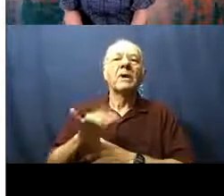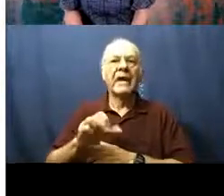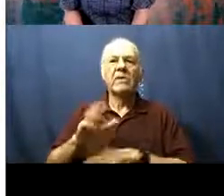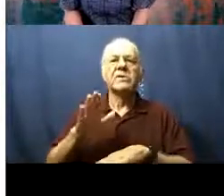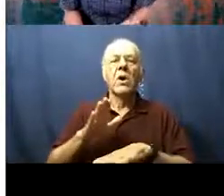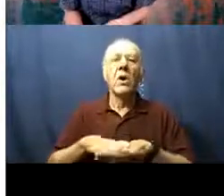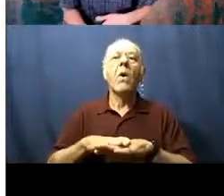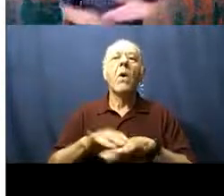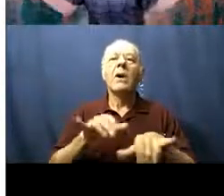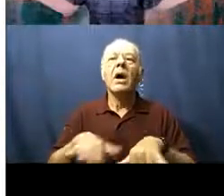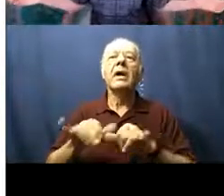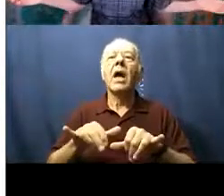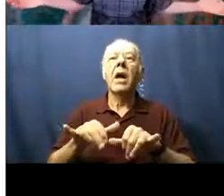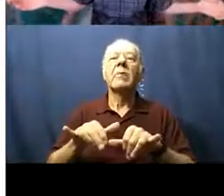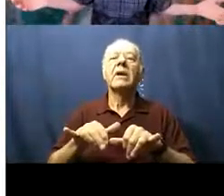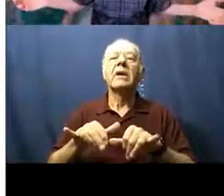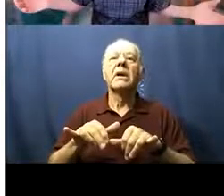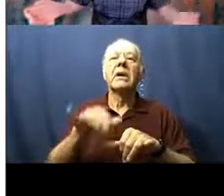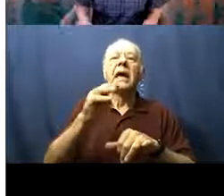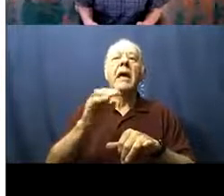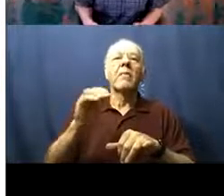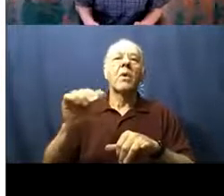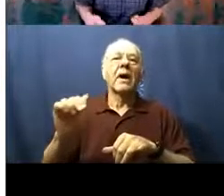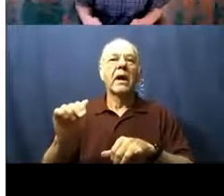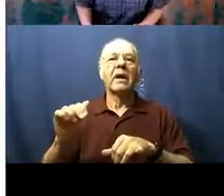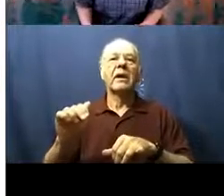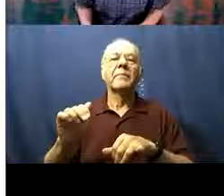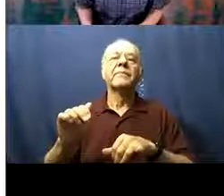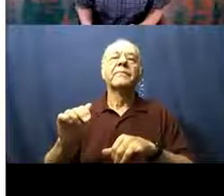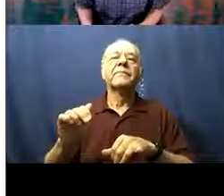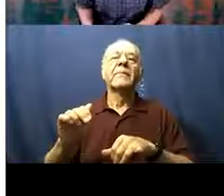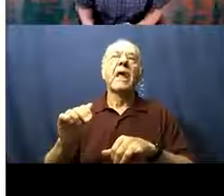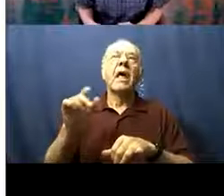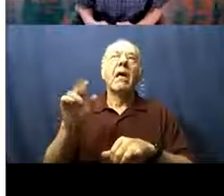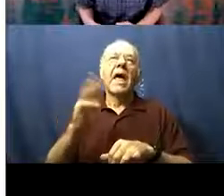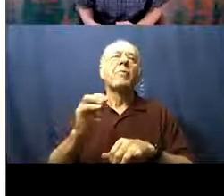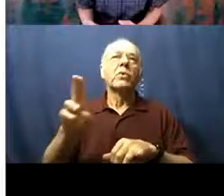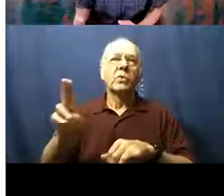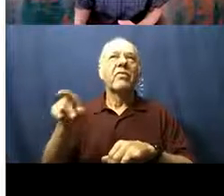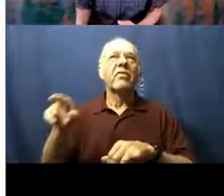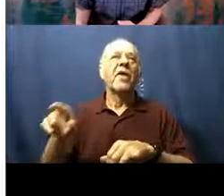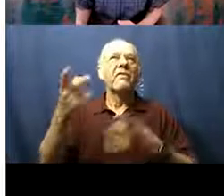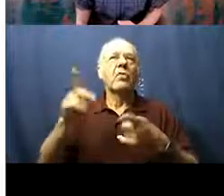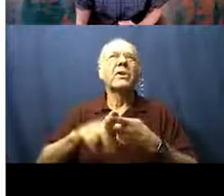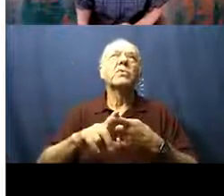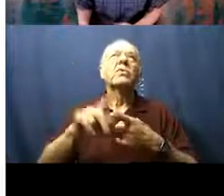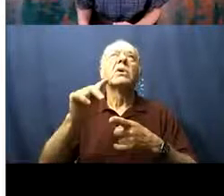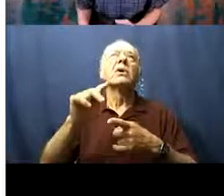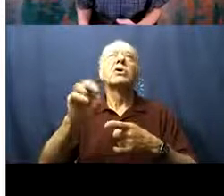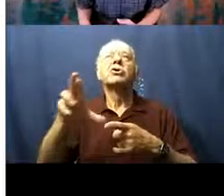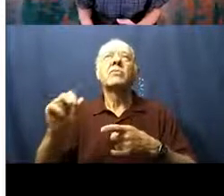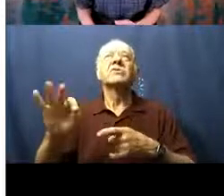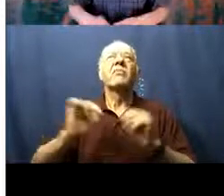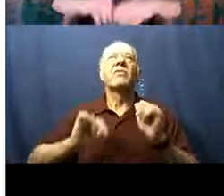a common memorandum of understanding where they have agreed to terms of performance accountability for